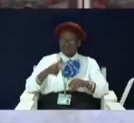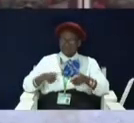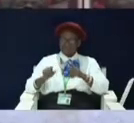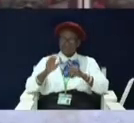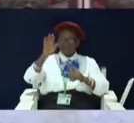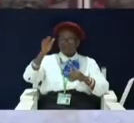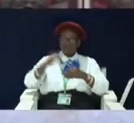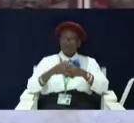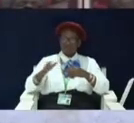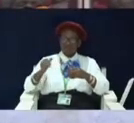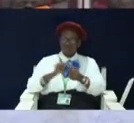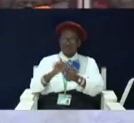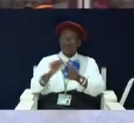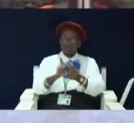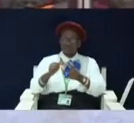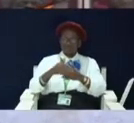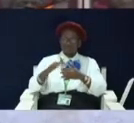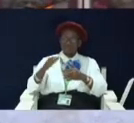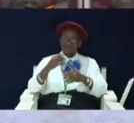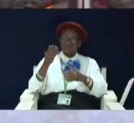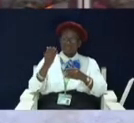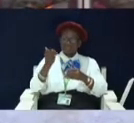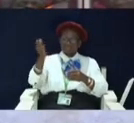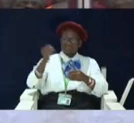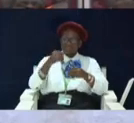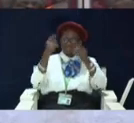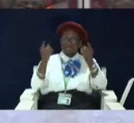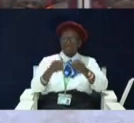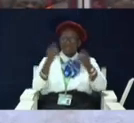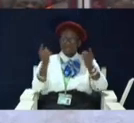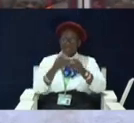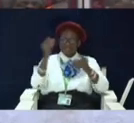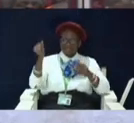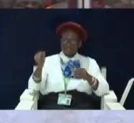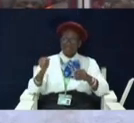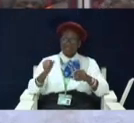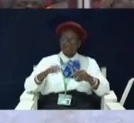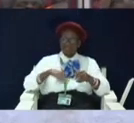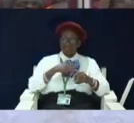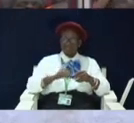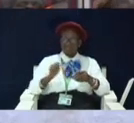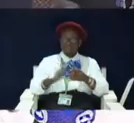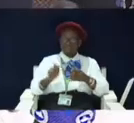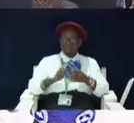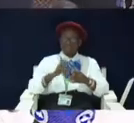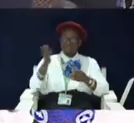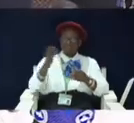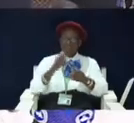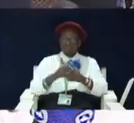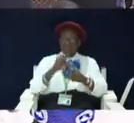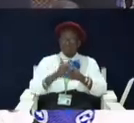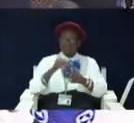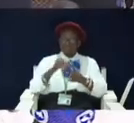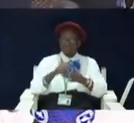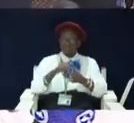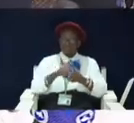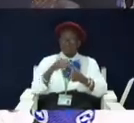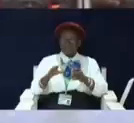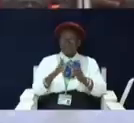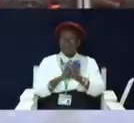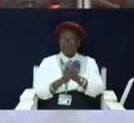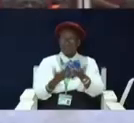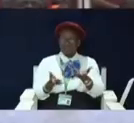away their sins. Kí ẹ̀jẹ̀ yín kó wẹ gbogbo ẹ̀ṣẹ̀ wọn dànù. Please write their names in the book of life. Jọ̀wọ́ ẹ kọ orúkọ wọn sínú ìwé